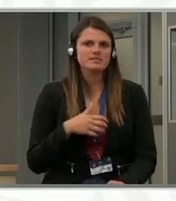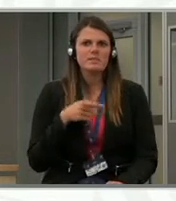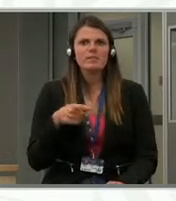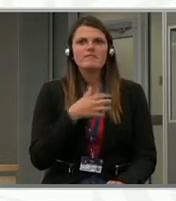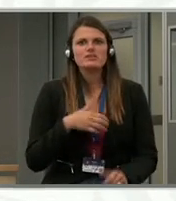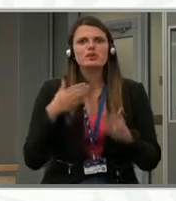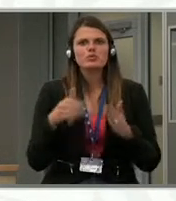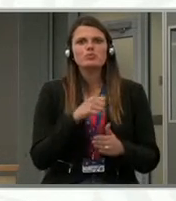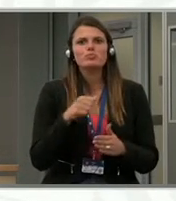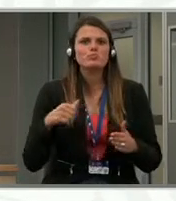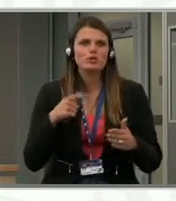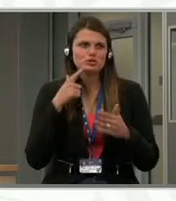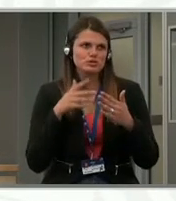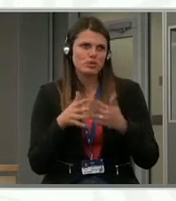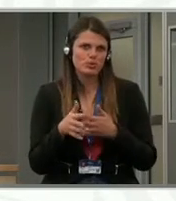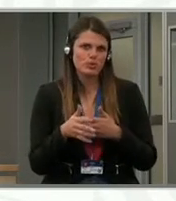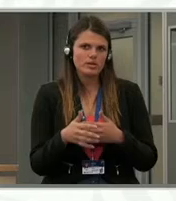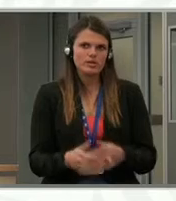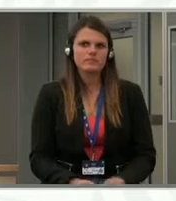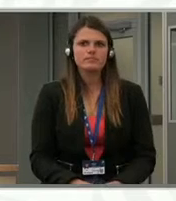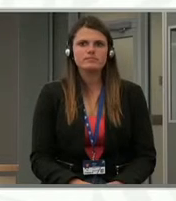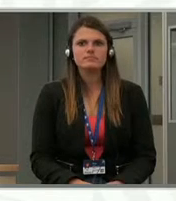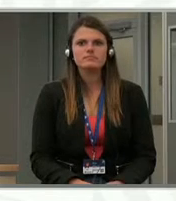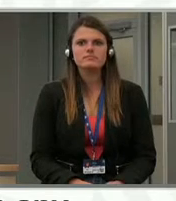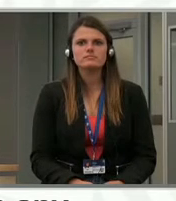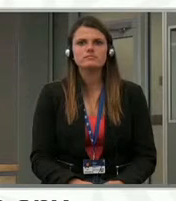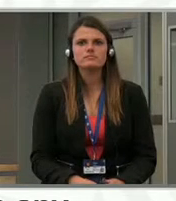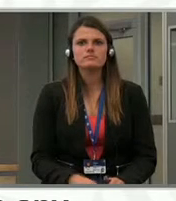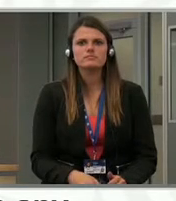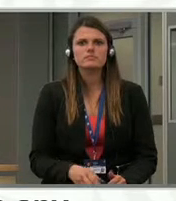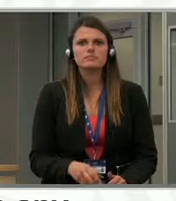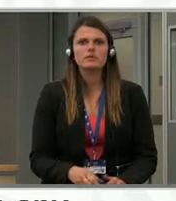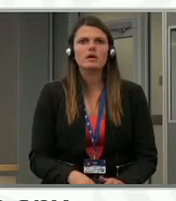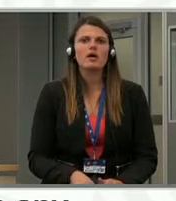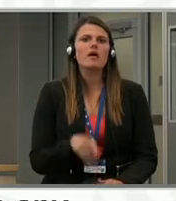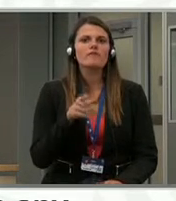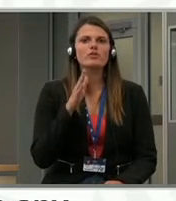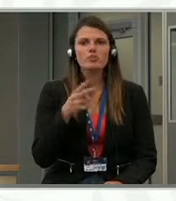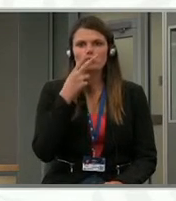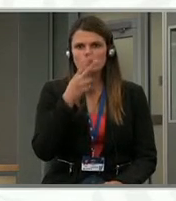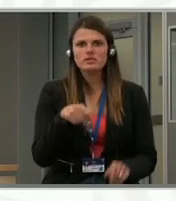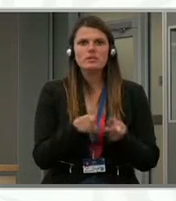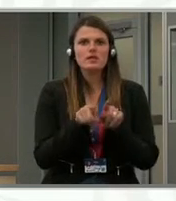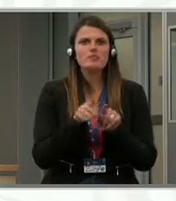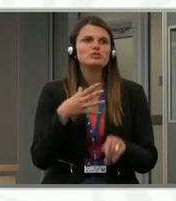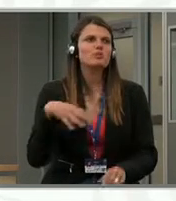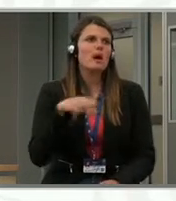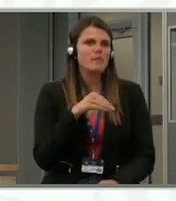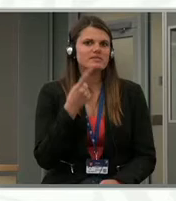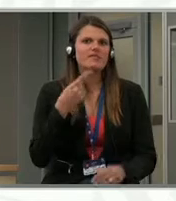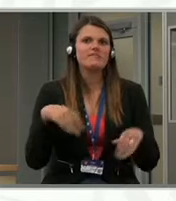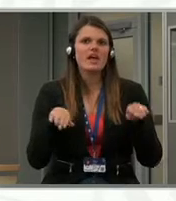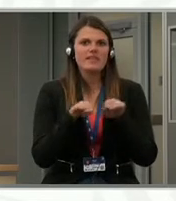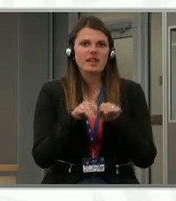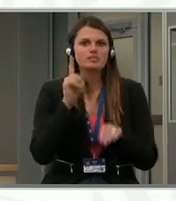consider them in any given policy. Unfortunately, it's not yet the case. Well, good for me that I have